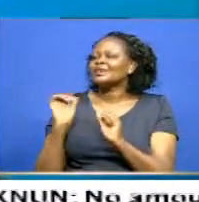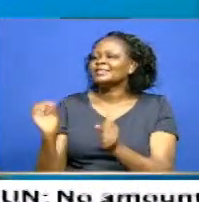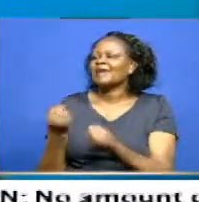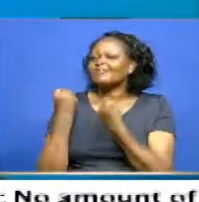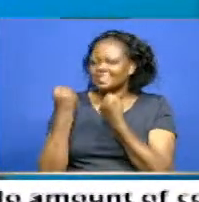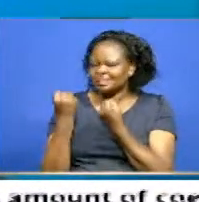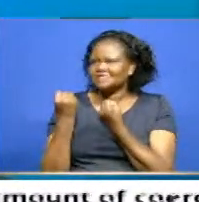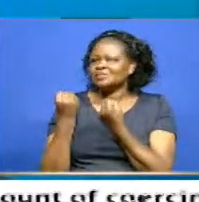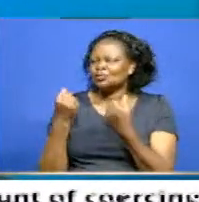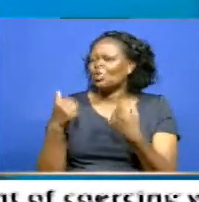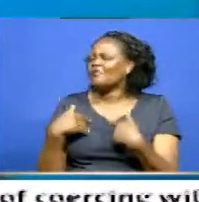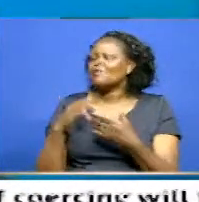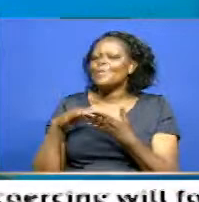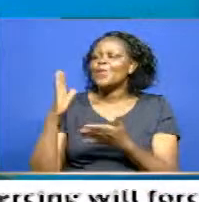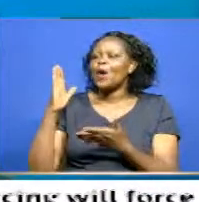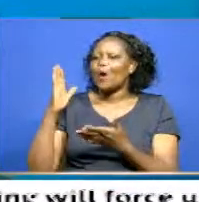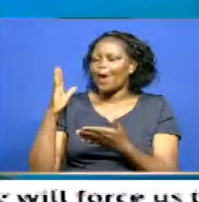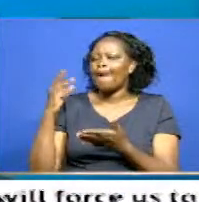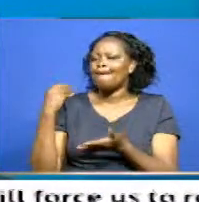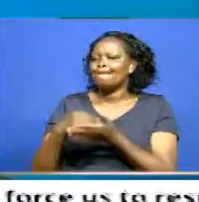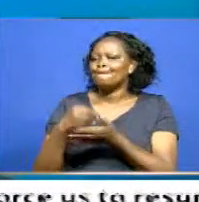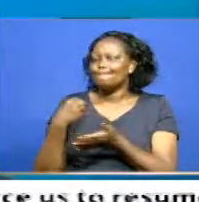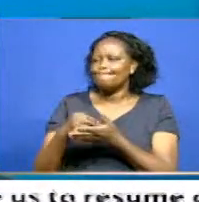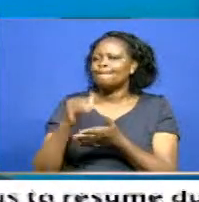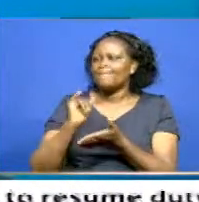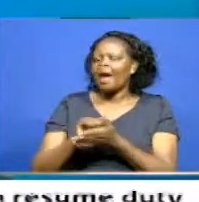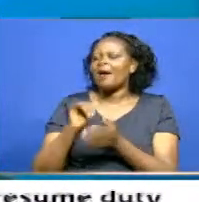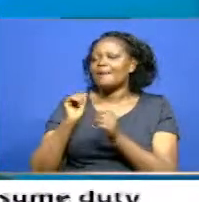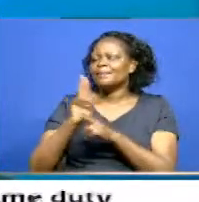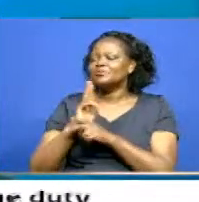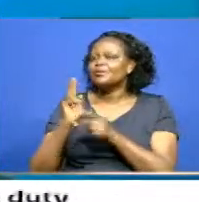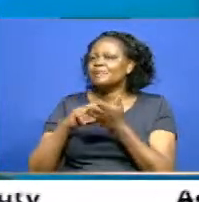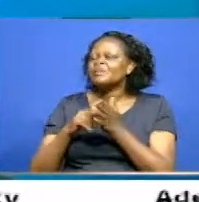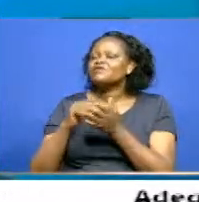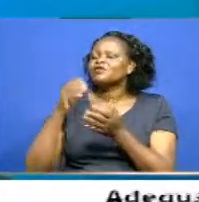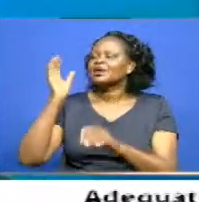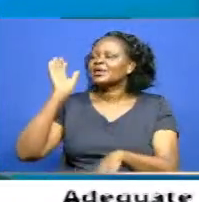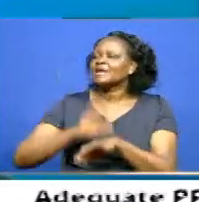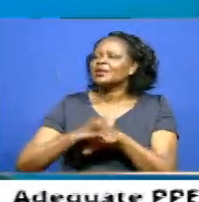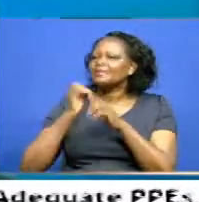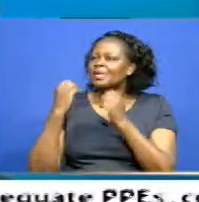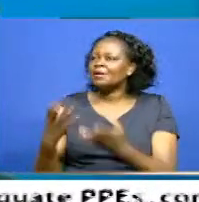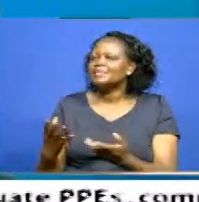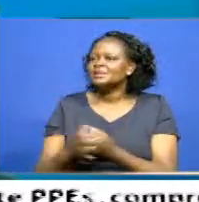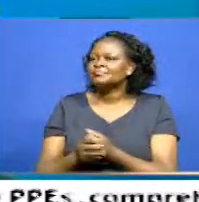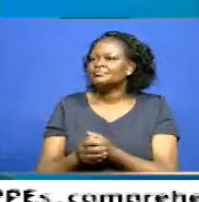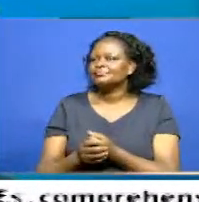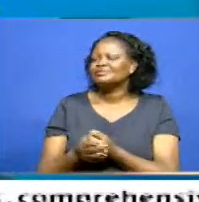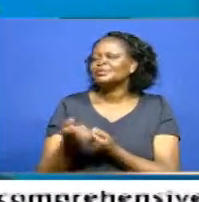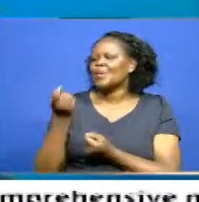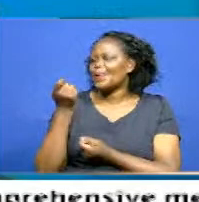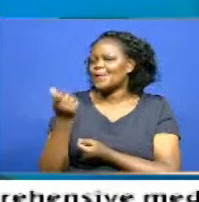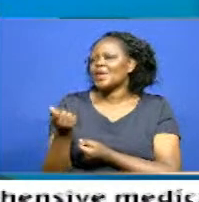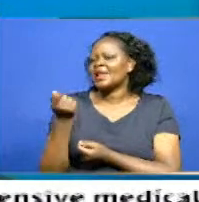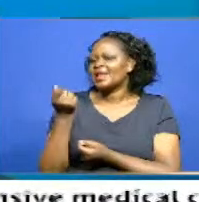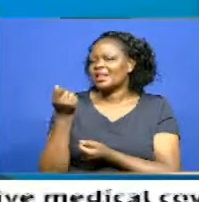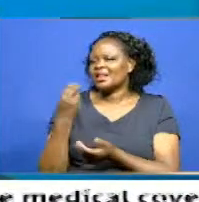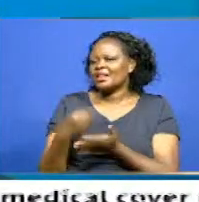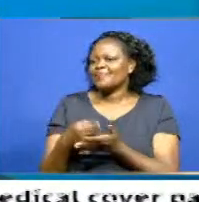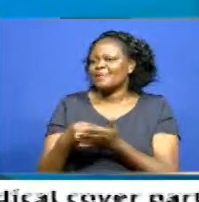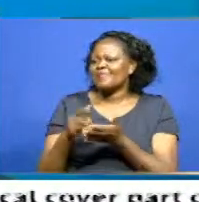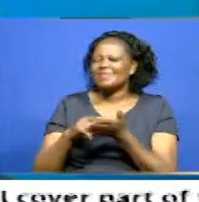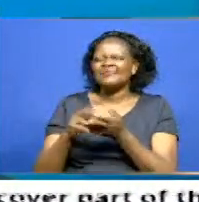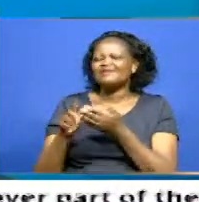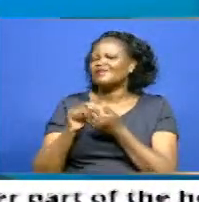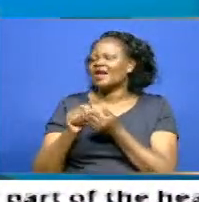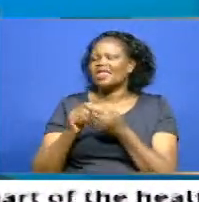well, or you have more income that's more disposable. So if you are earning very little money, you don't have a lot of flexibility